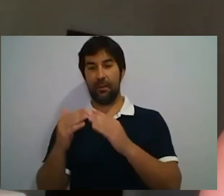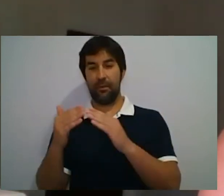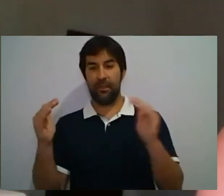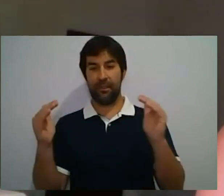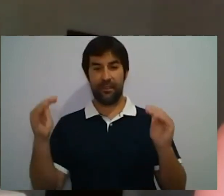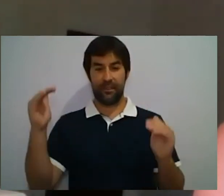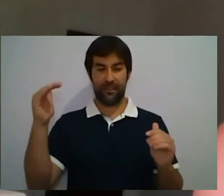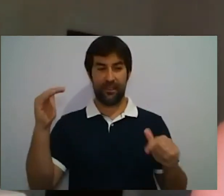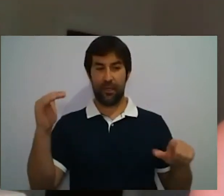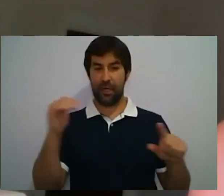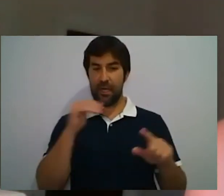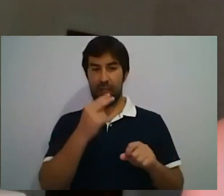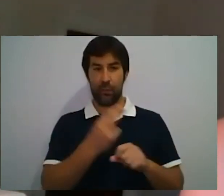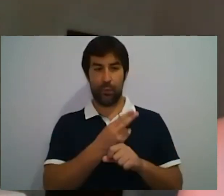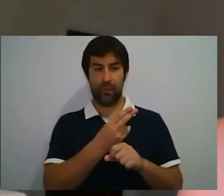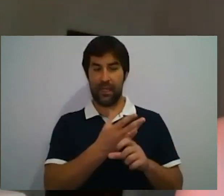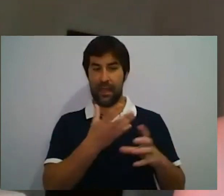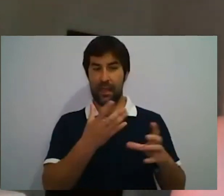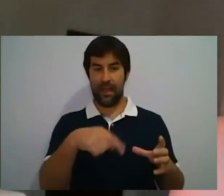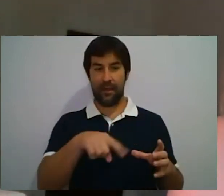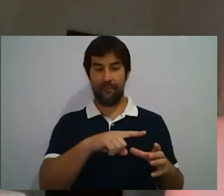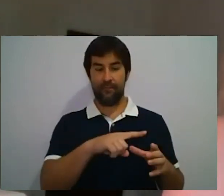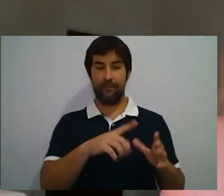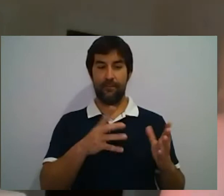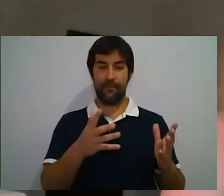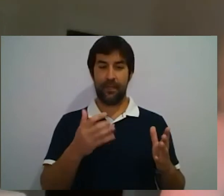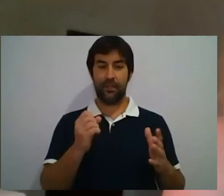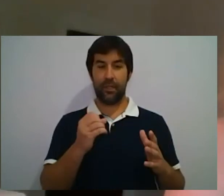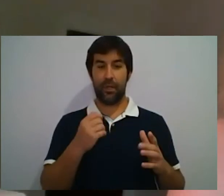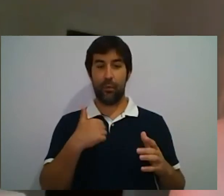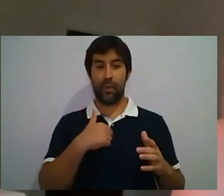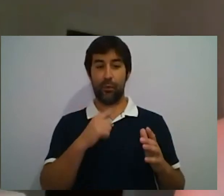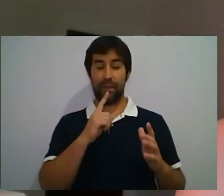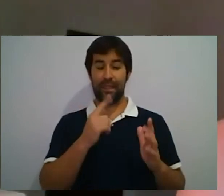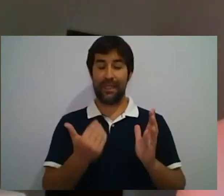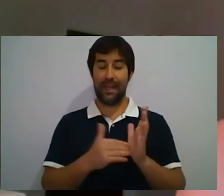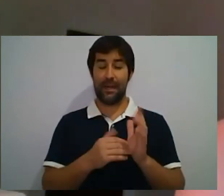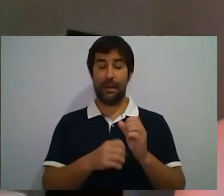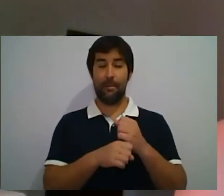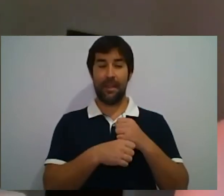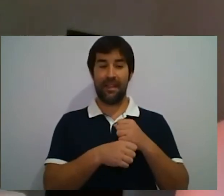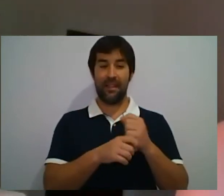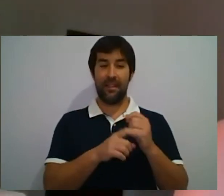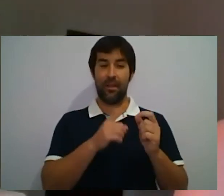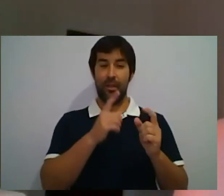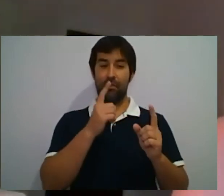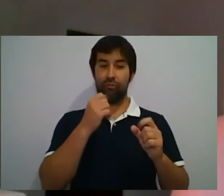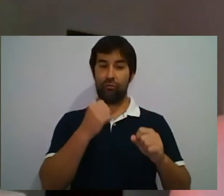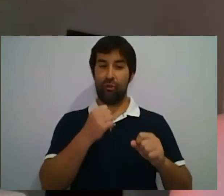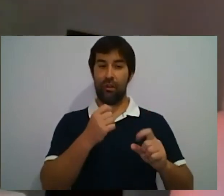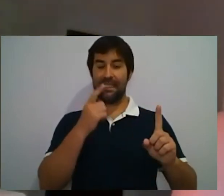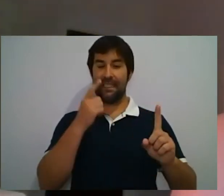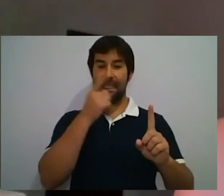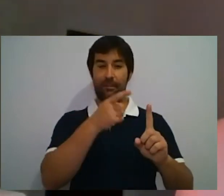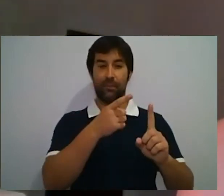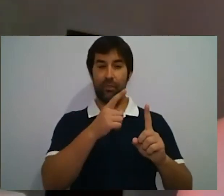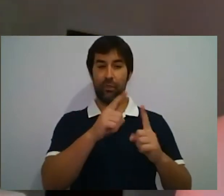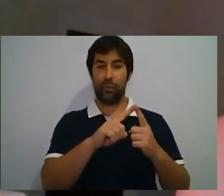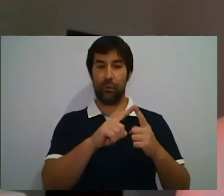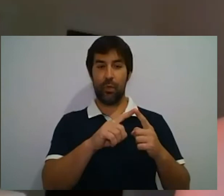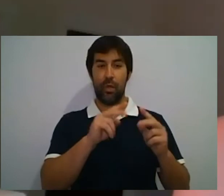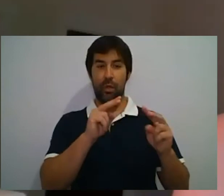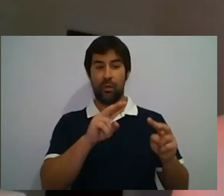Street and were told that the city would not do them for fear of legal suits from damaged cars, which sounds like a very bureaucratic answer, so that's not